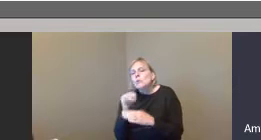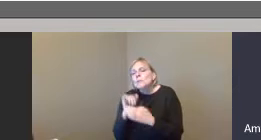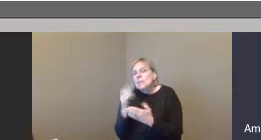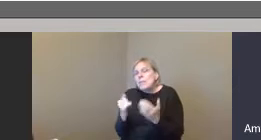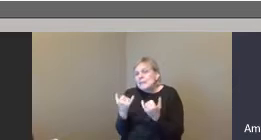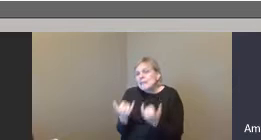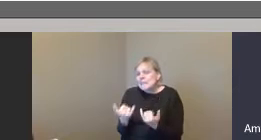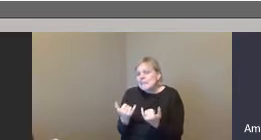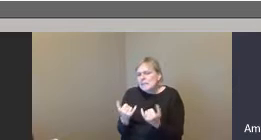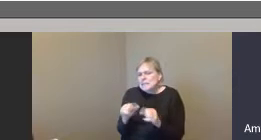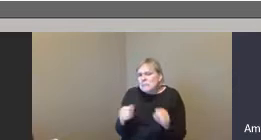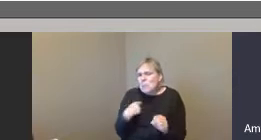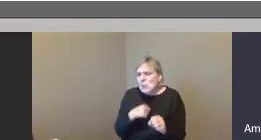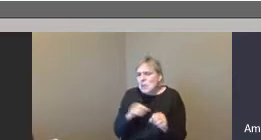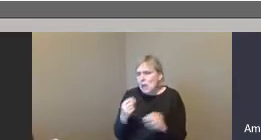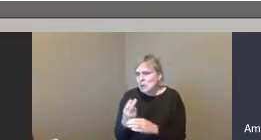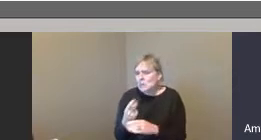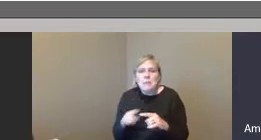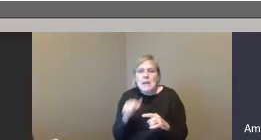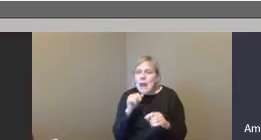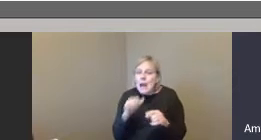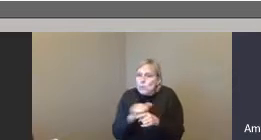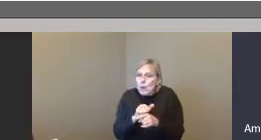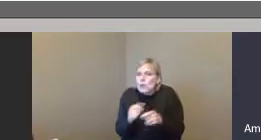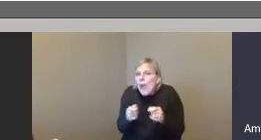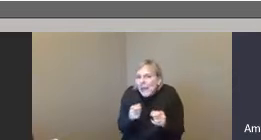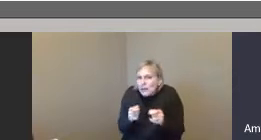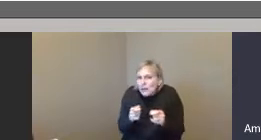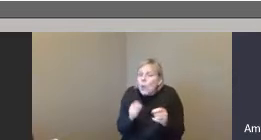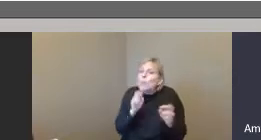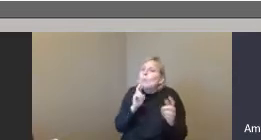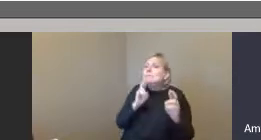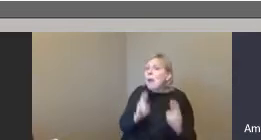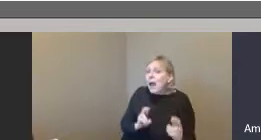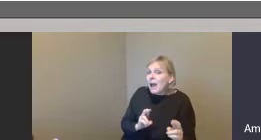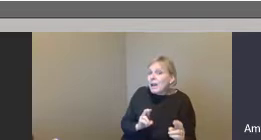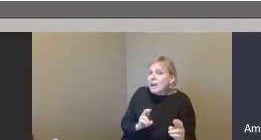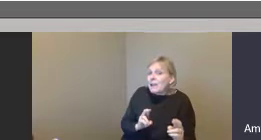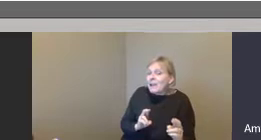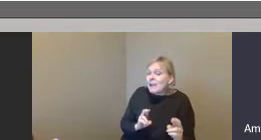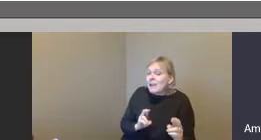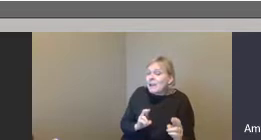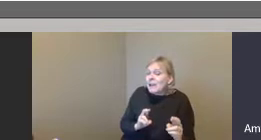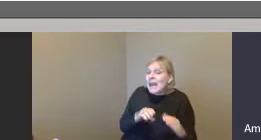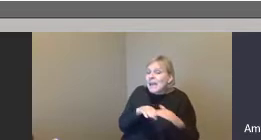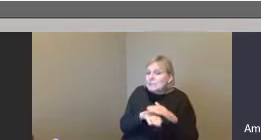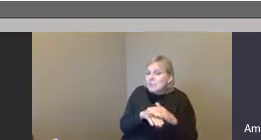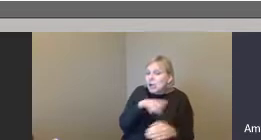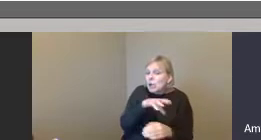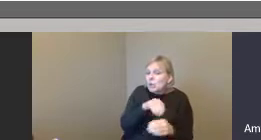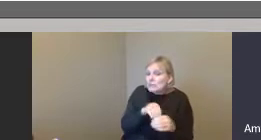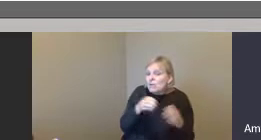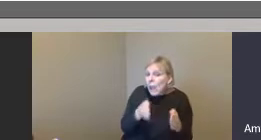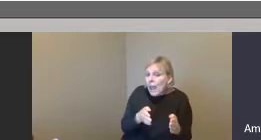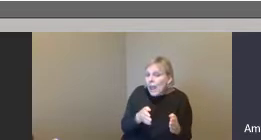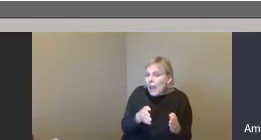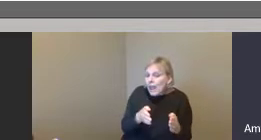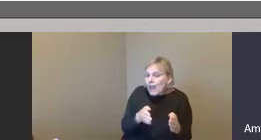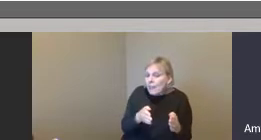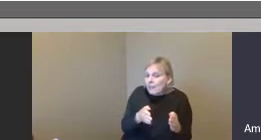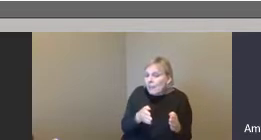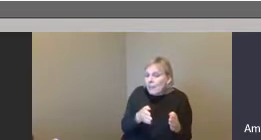existing systems, but if they're not trained to handle or respond in an accessible and inclusive way, if